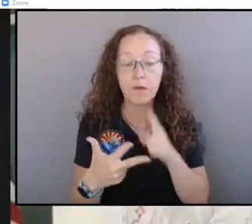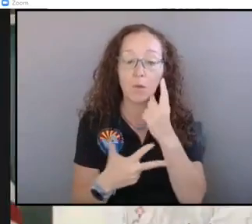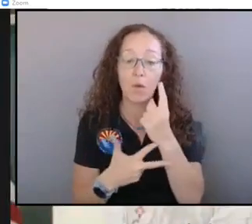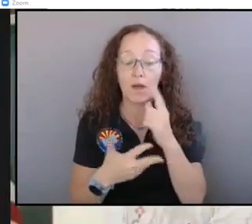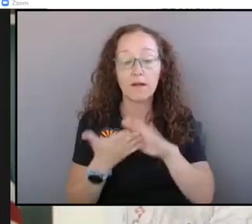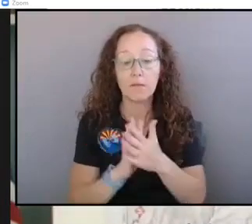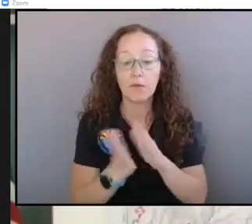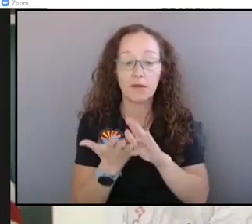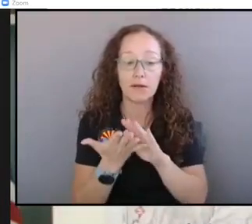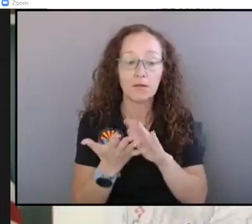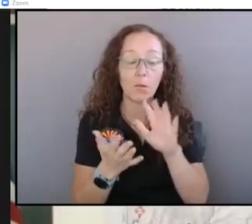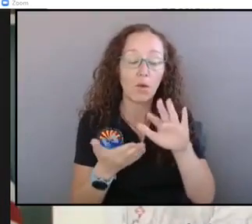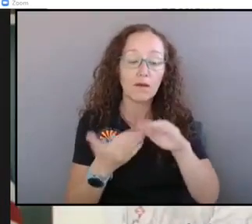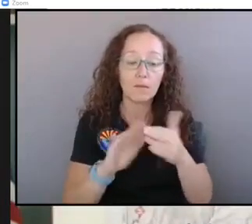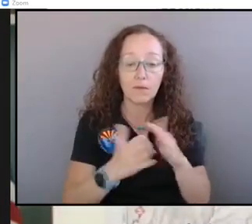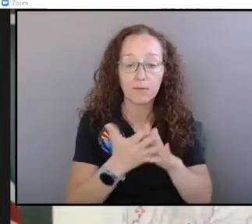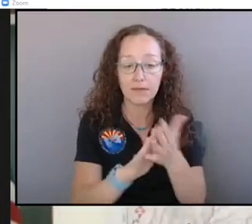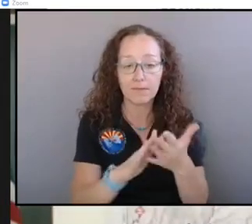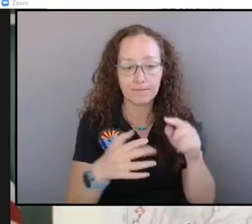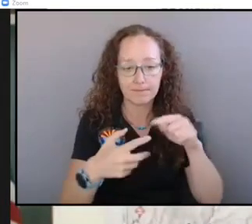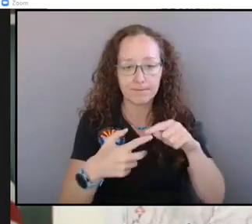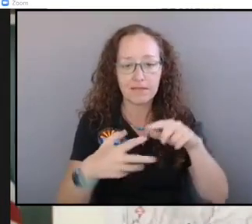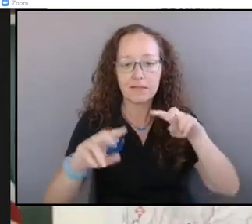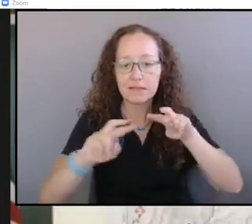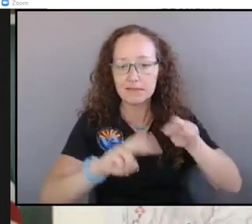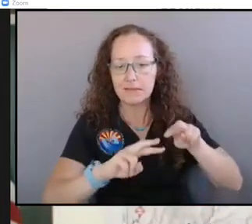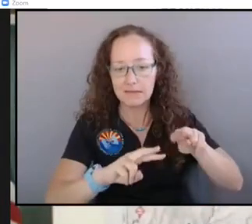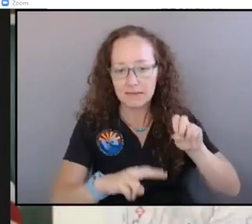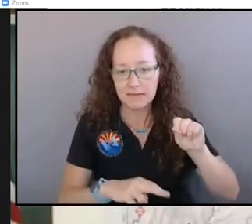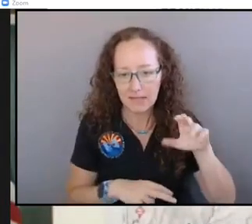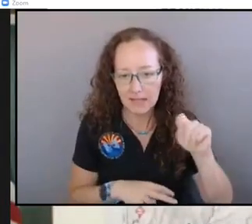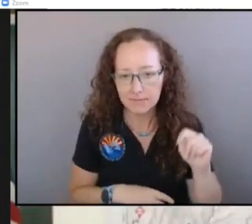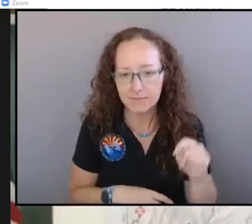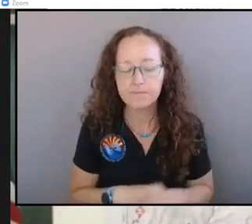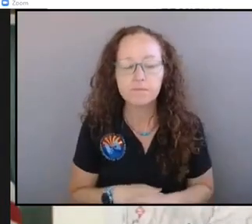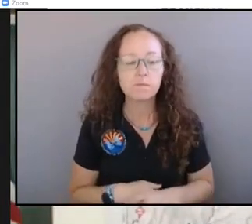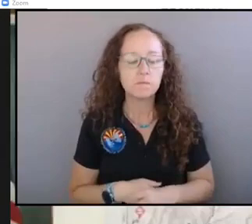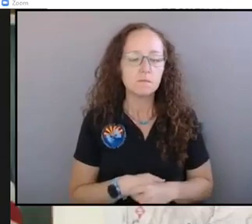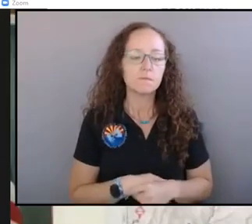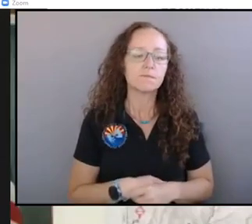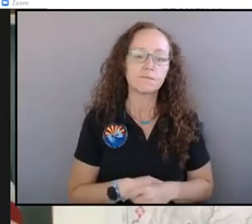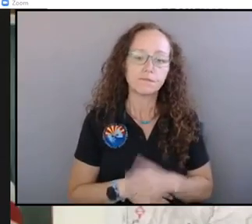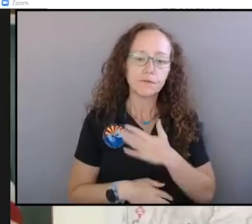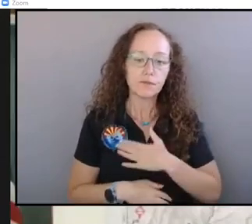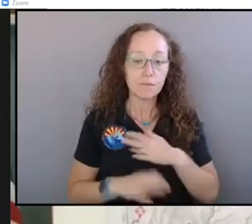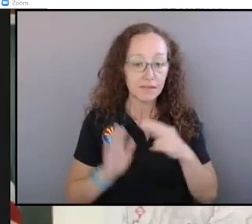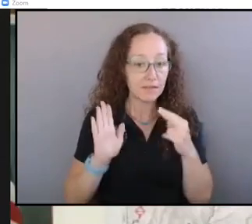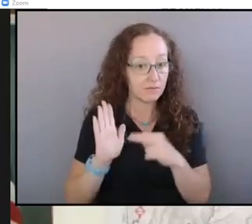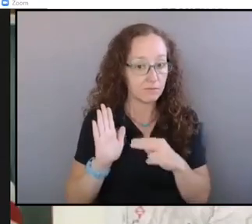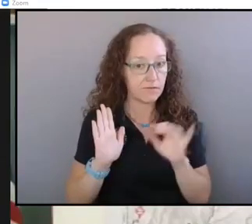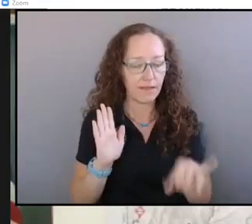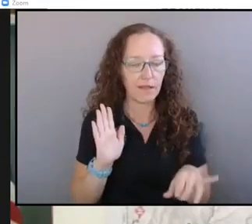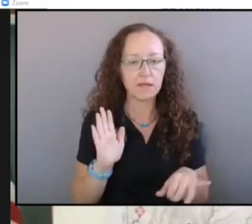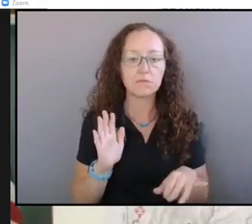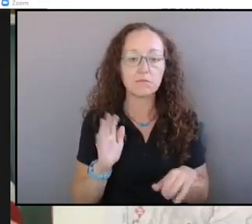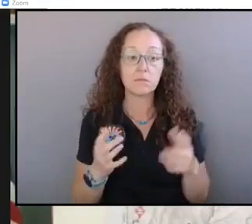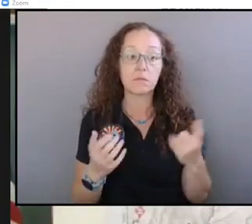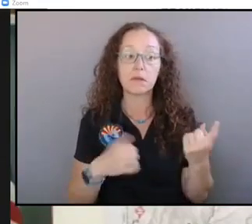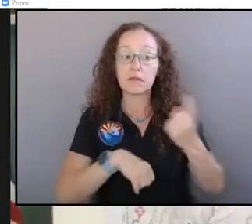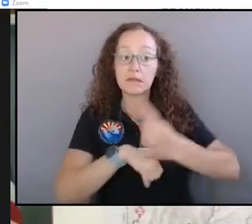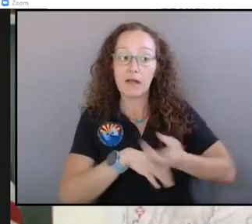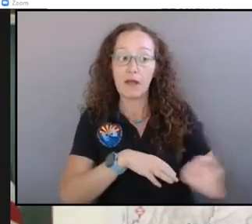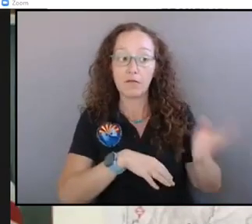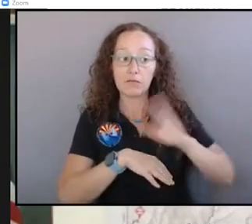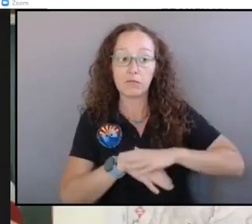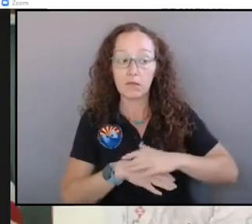The big thing that happened today that really made us successful or helped us be successful is we finally were able to get aircraft on